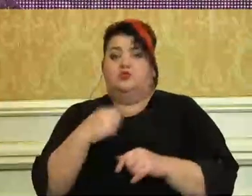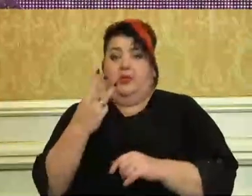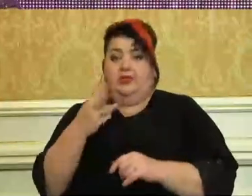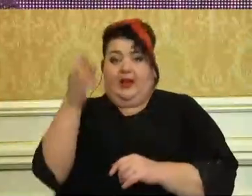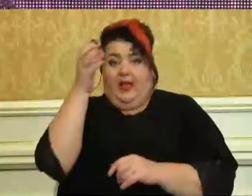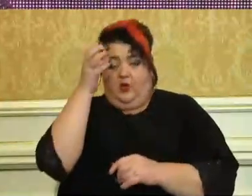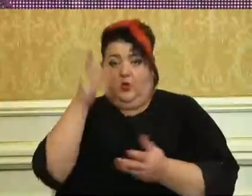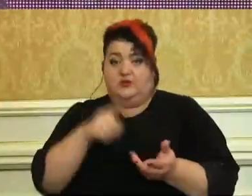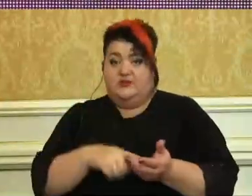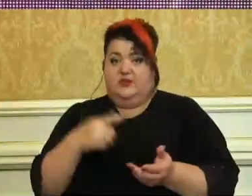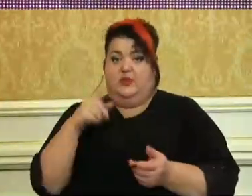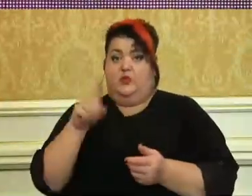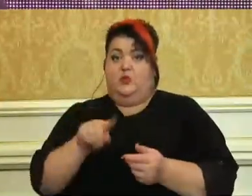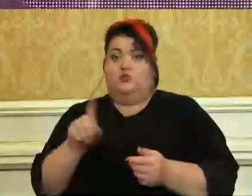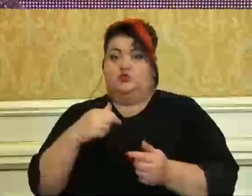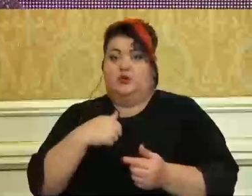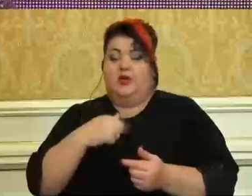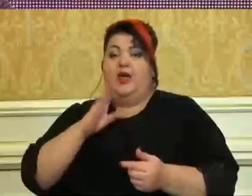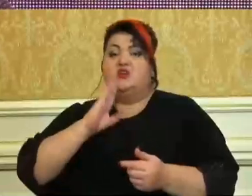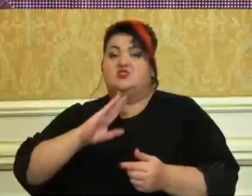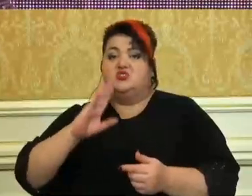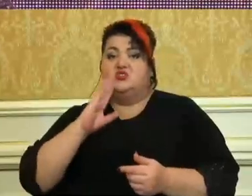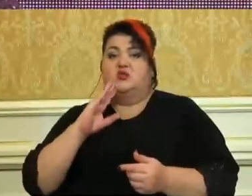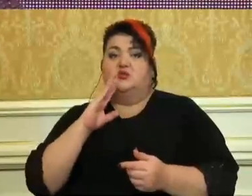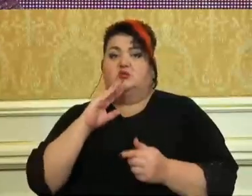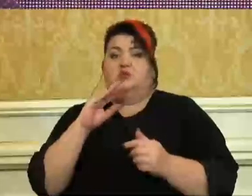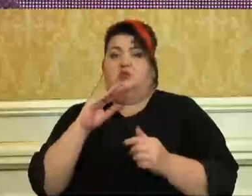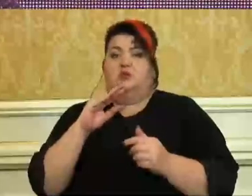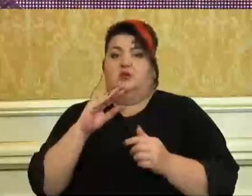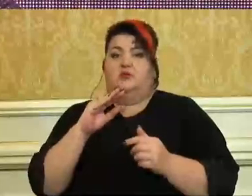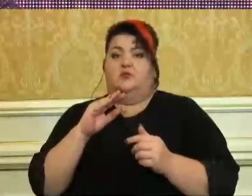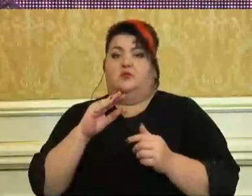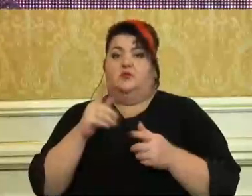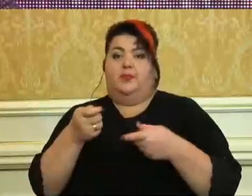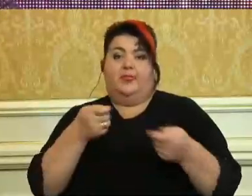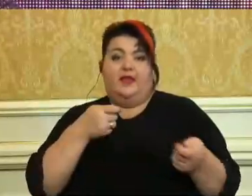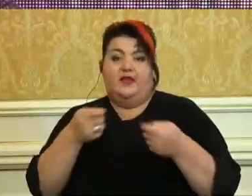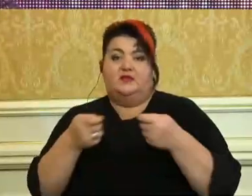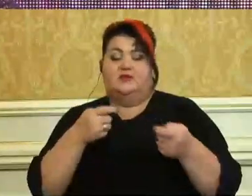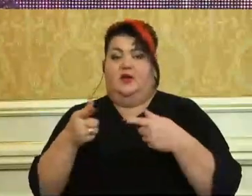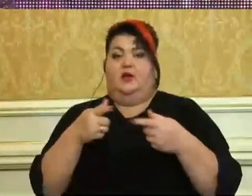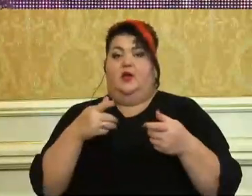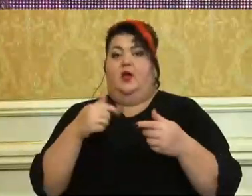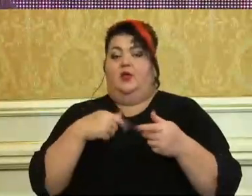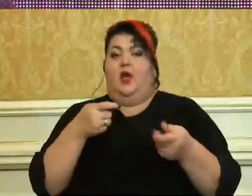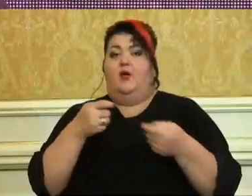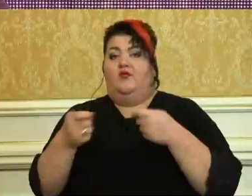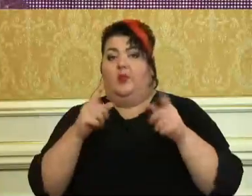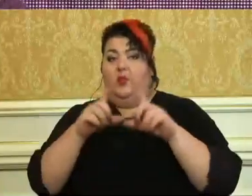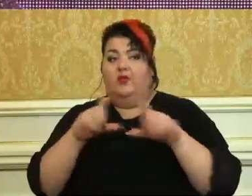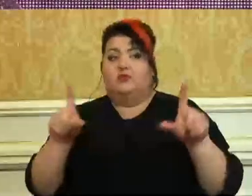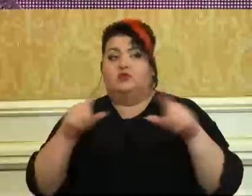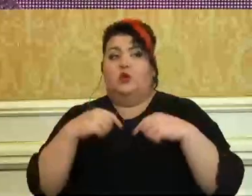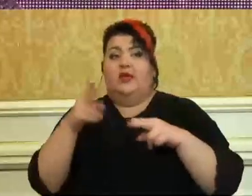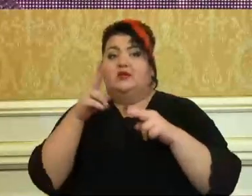just, you know, were chosen because of quotas. So because of what? Because I was the leader of the